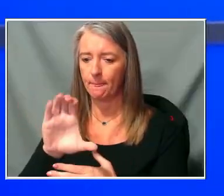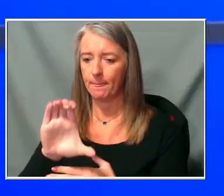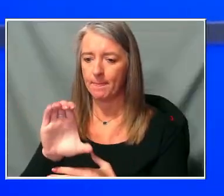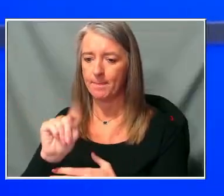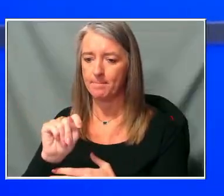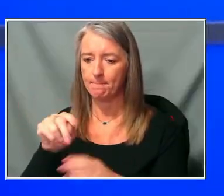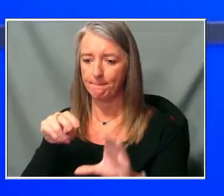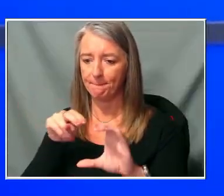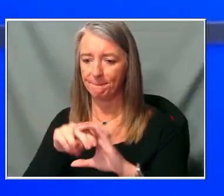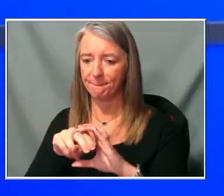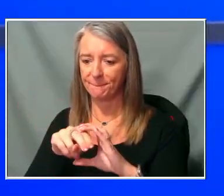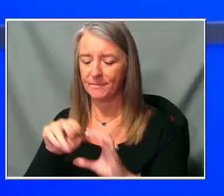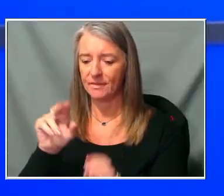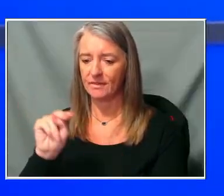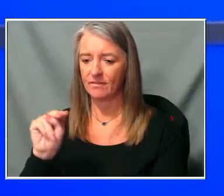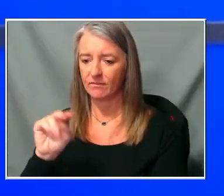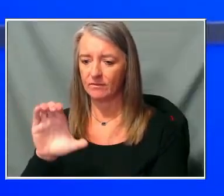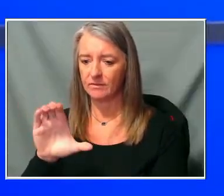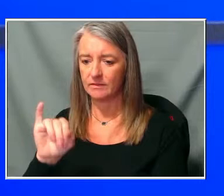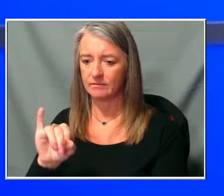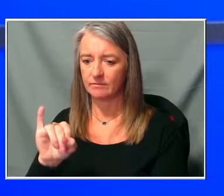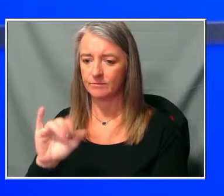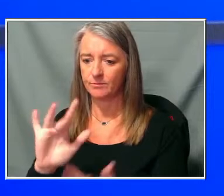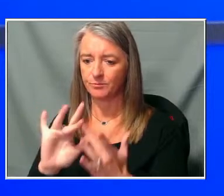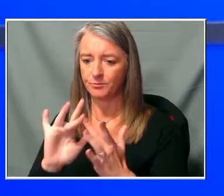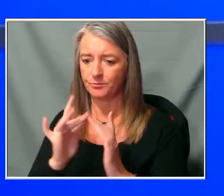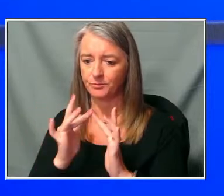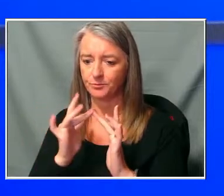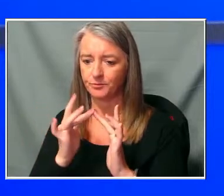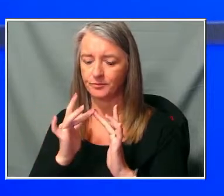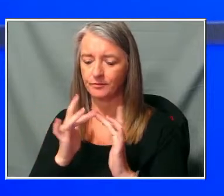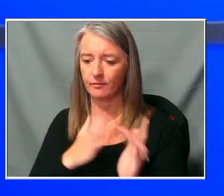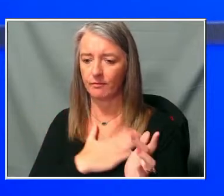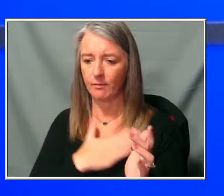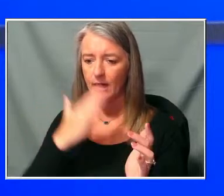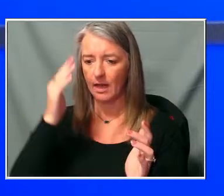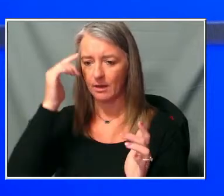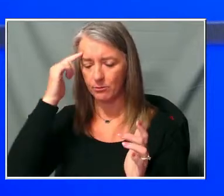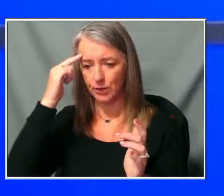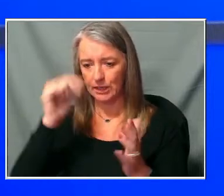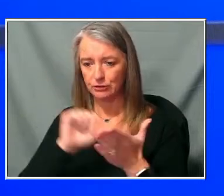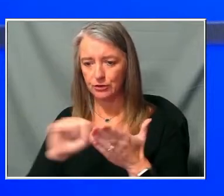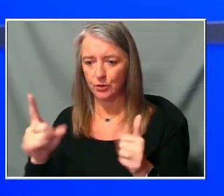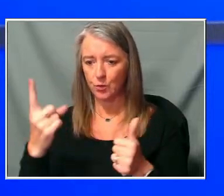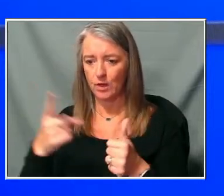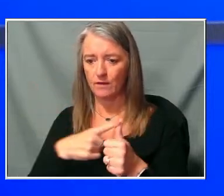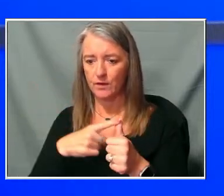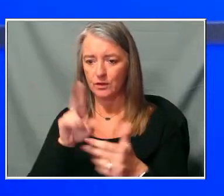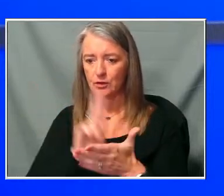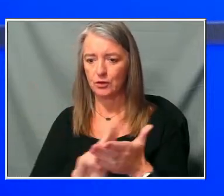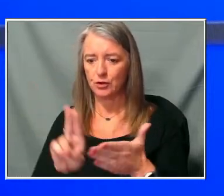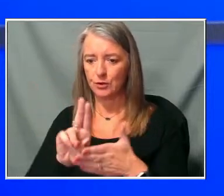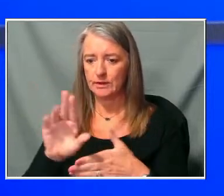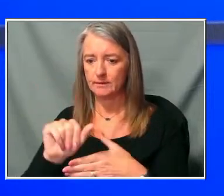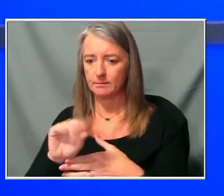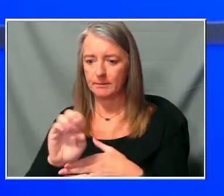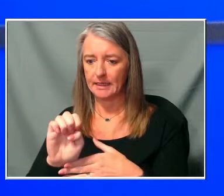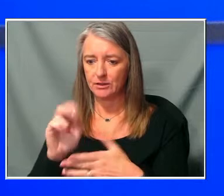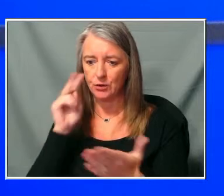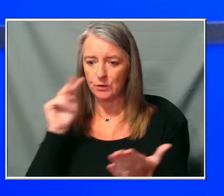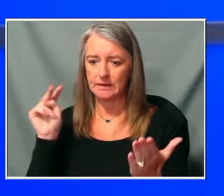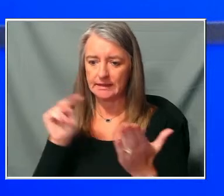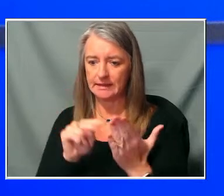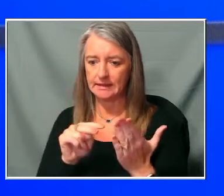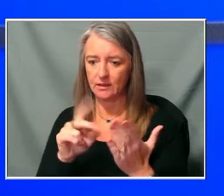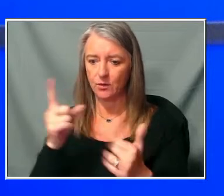or its NCI website, my brain surgery was one of the first that was U.S. based. It's on there as I was one of